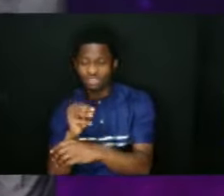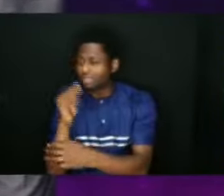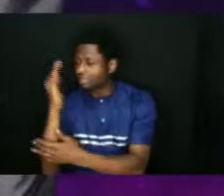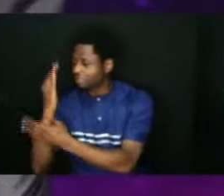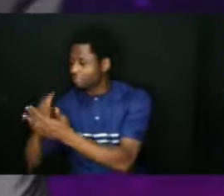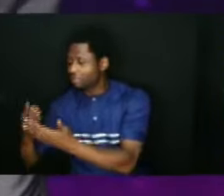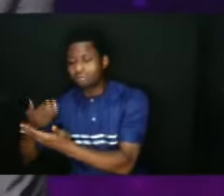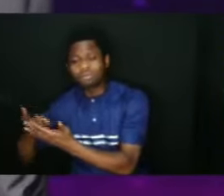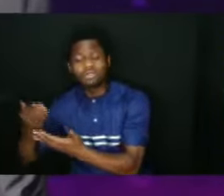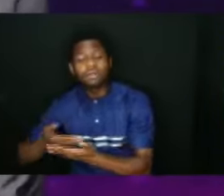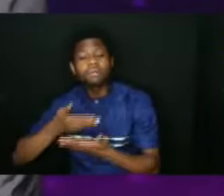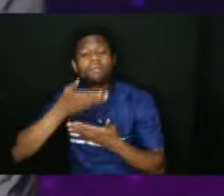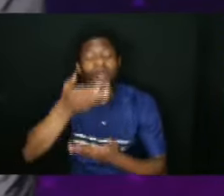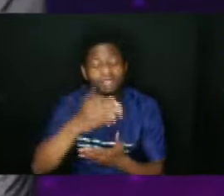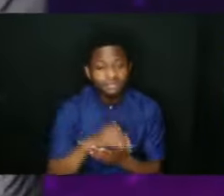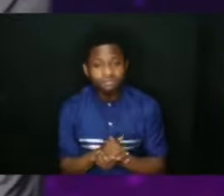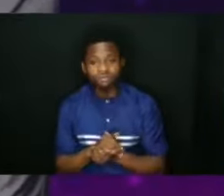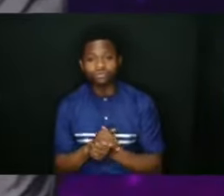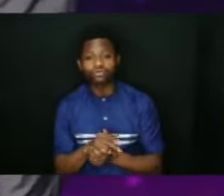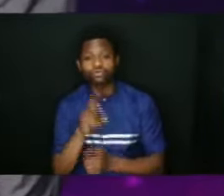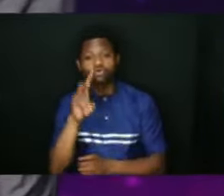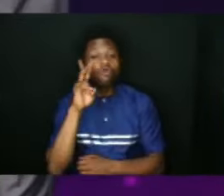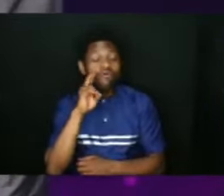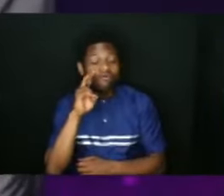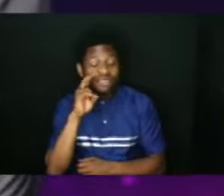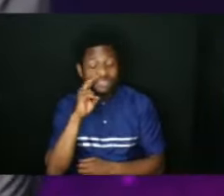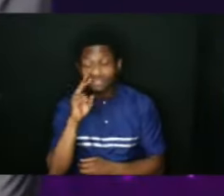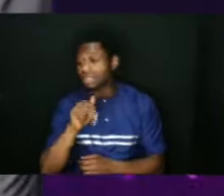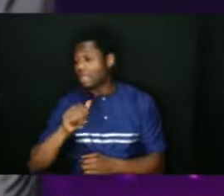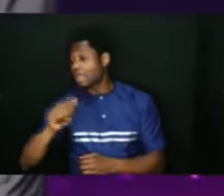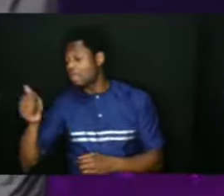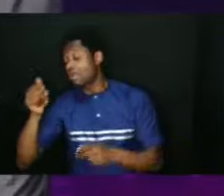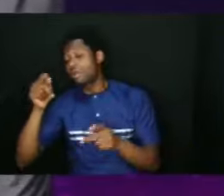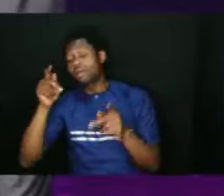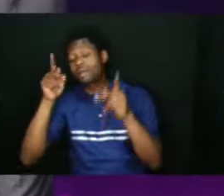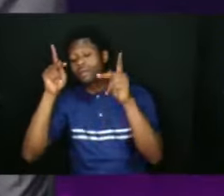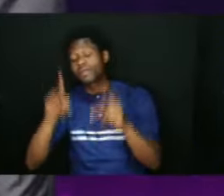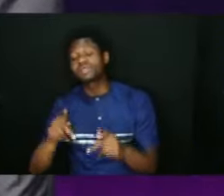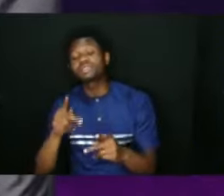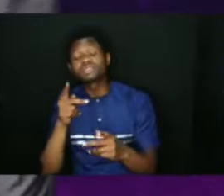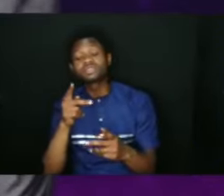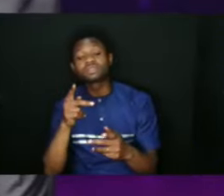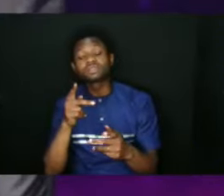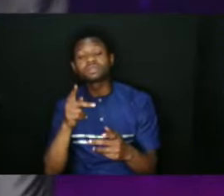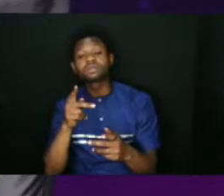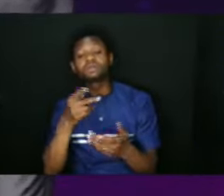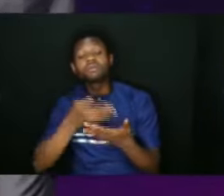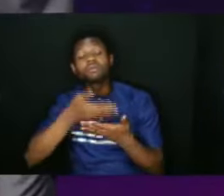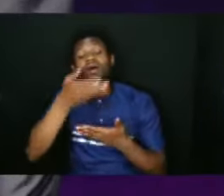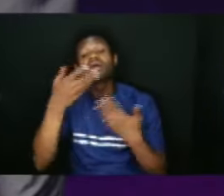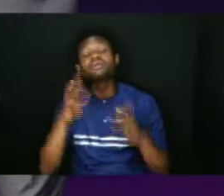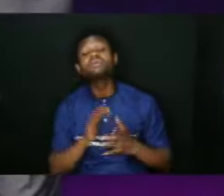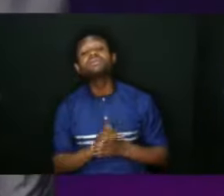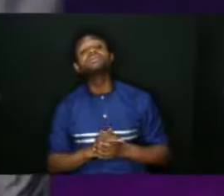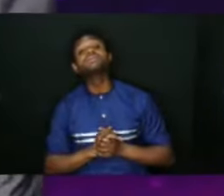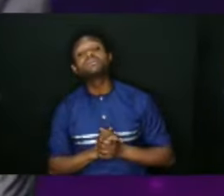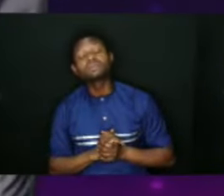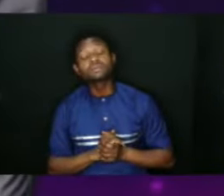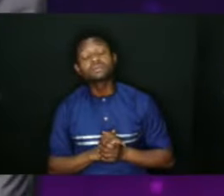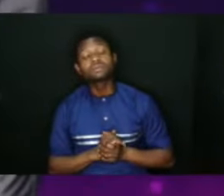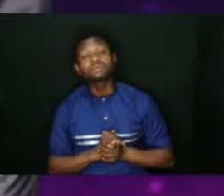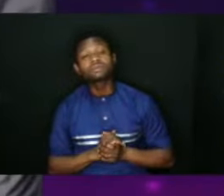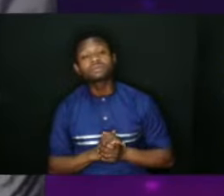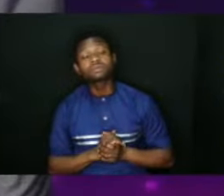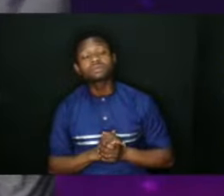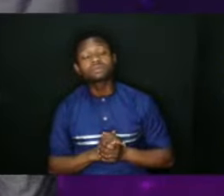Obi ato obebu na oyɛ no ana. Has someone purchased your virtue? So obi ato obrabosu papa no. May